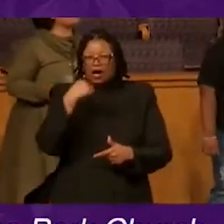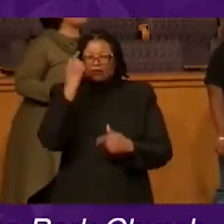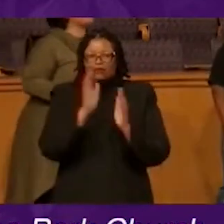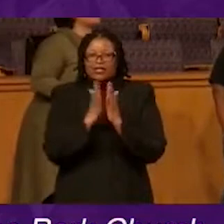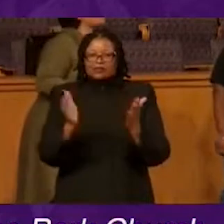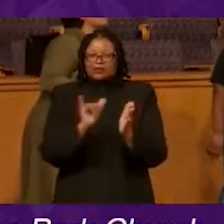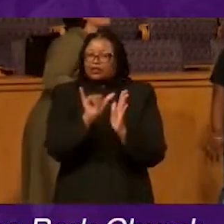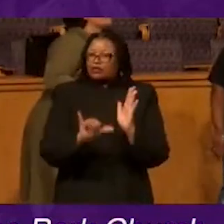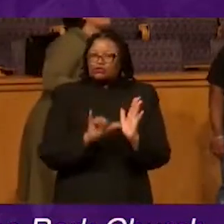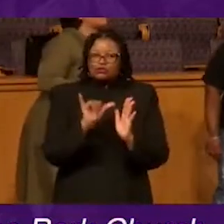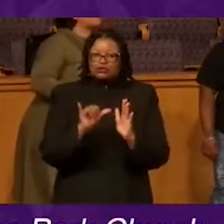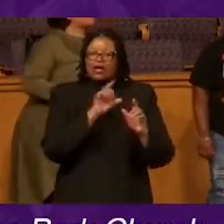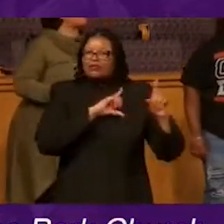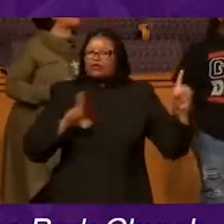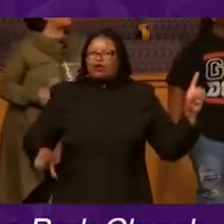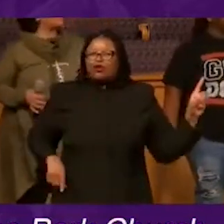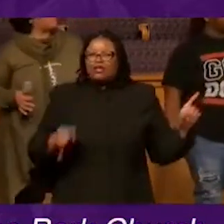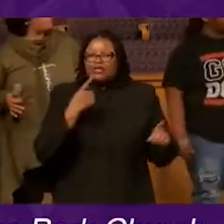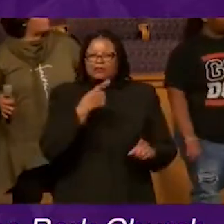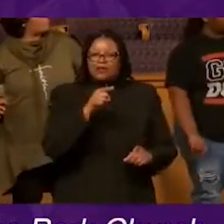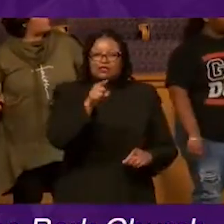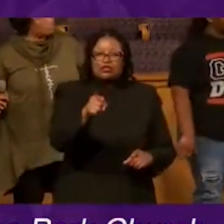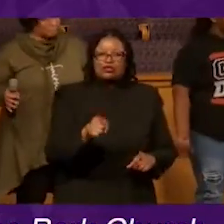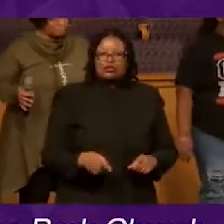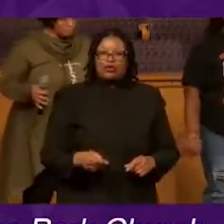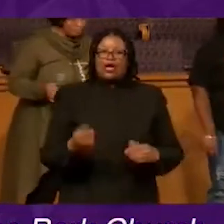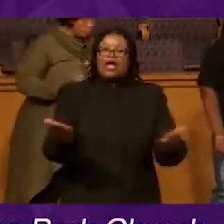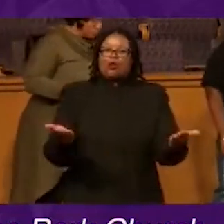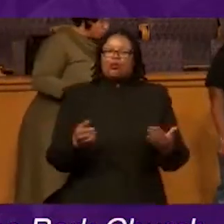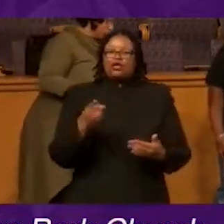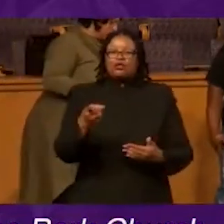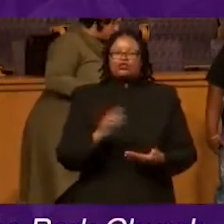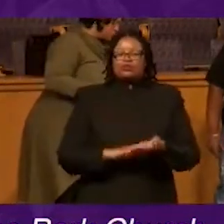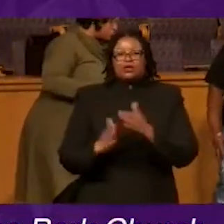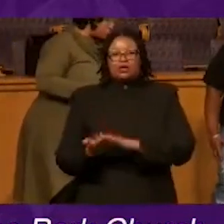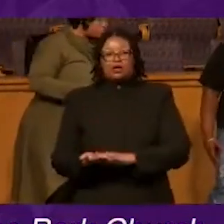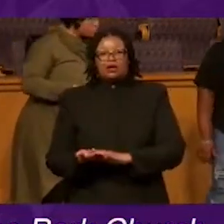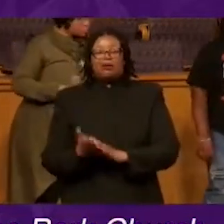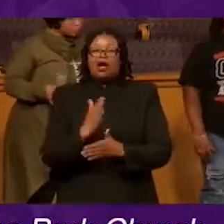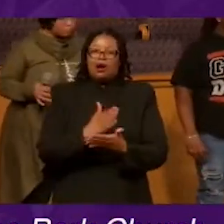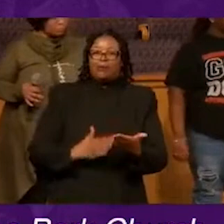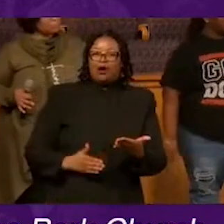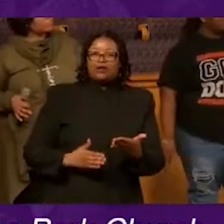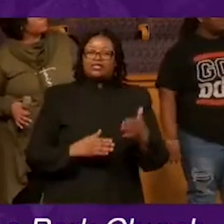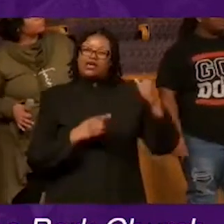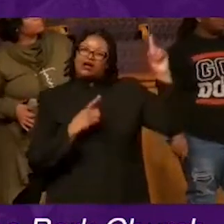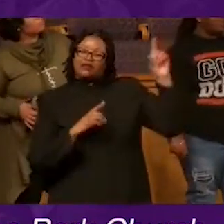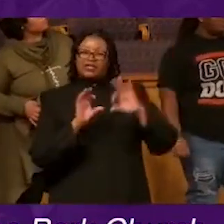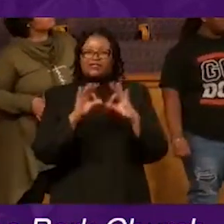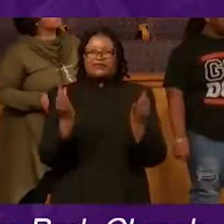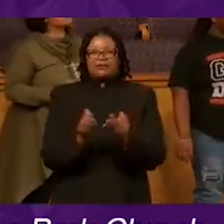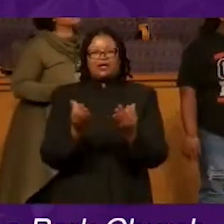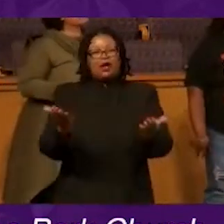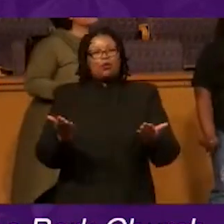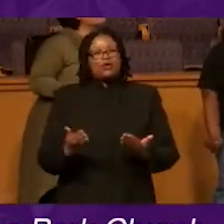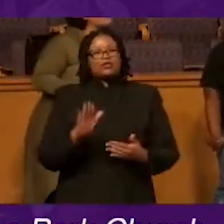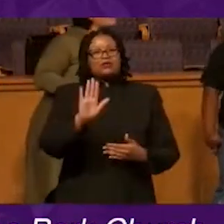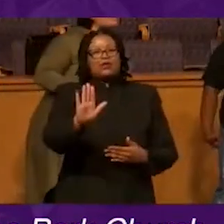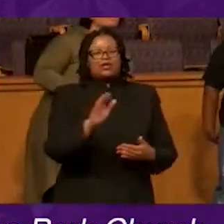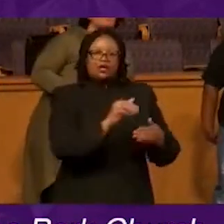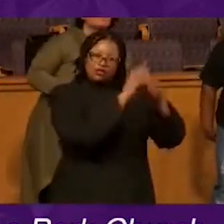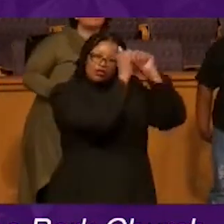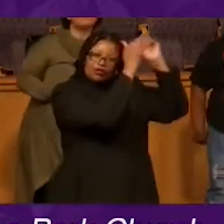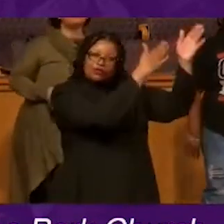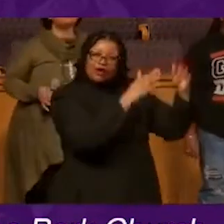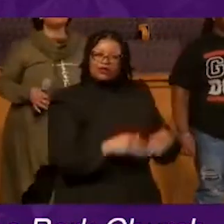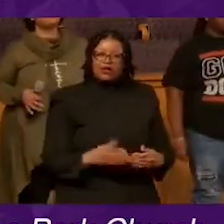the Lord is speaking to you. He's saying, I want you to be a part of my family. I want to be your father, and I want you to know what it is for me,